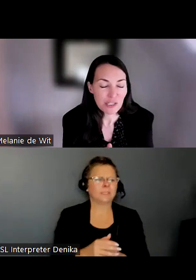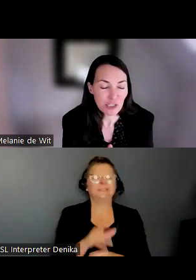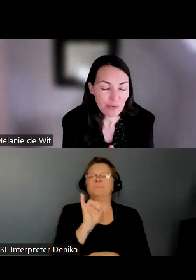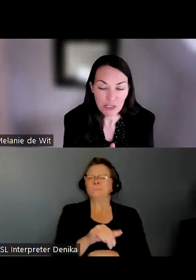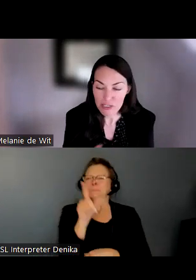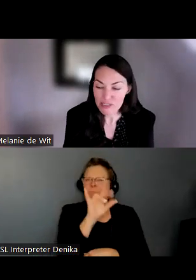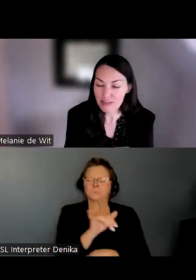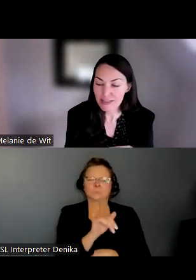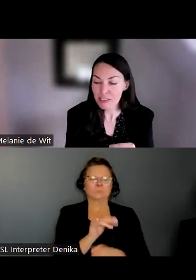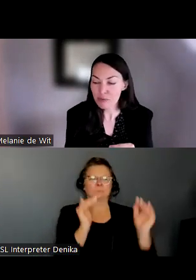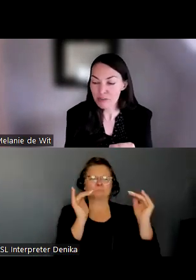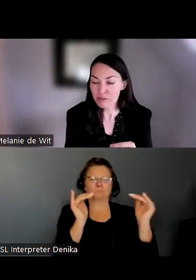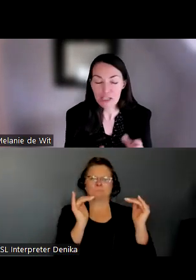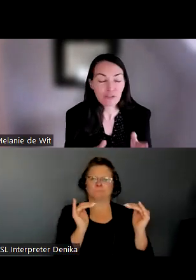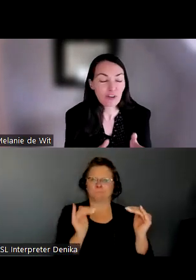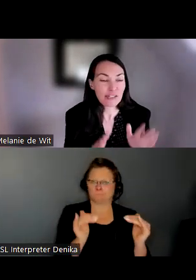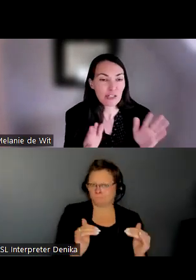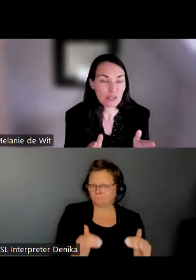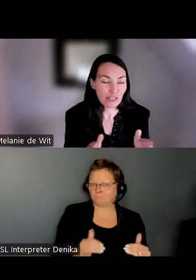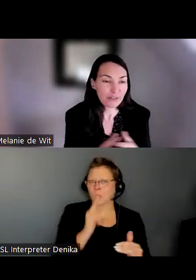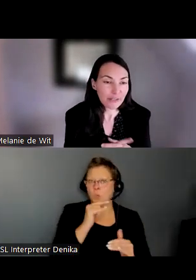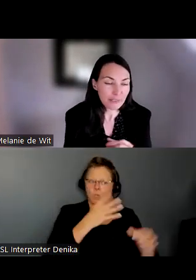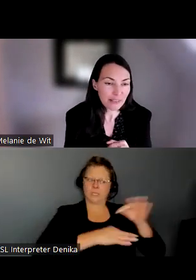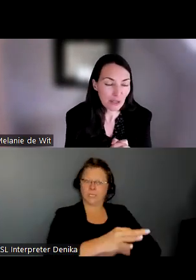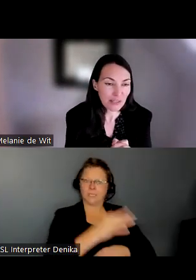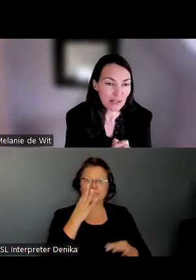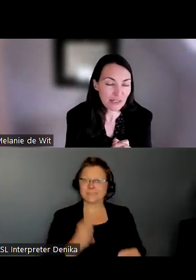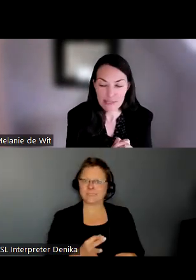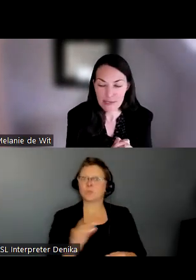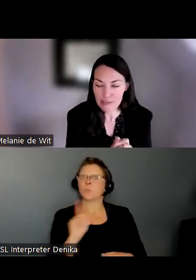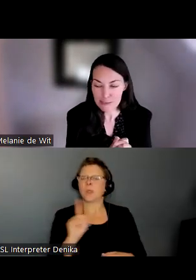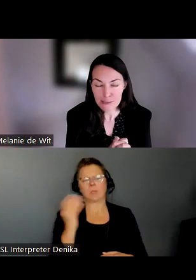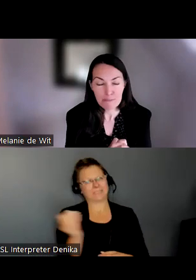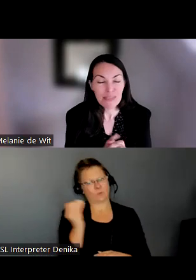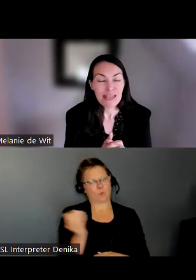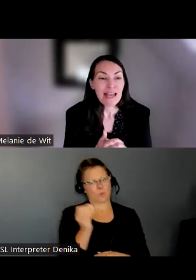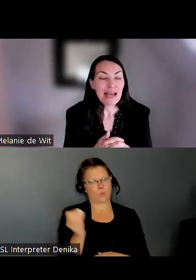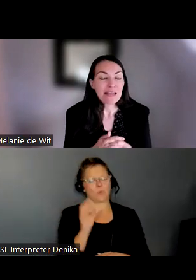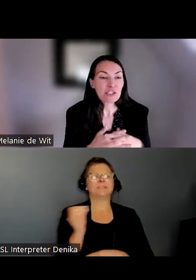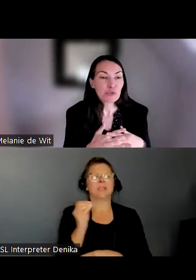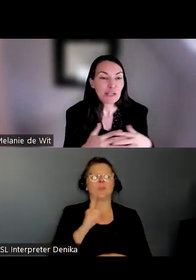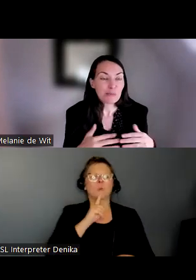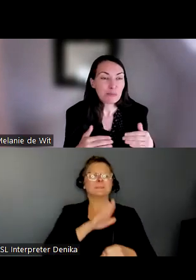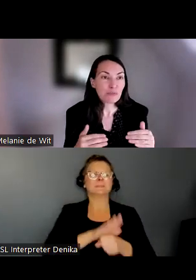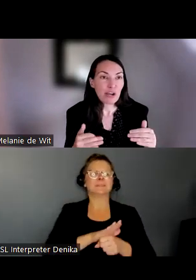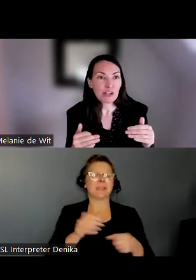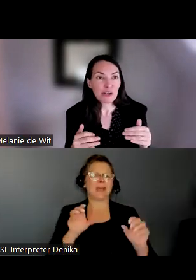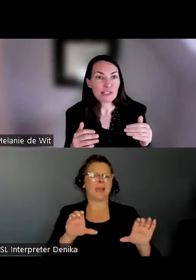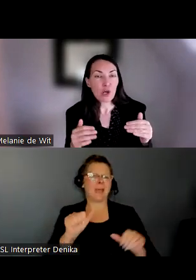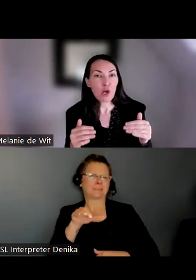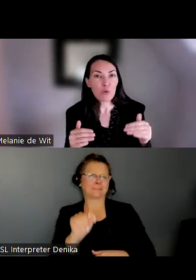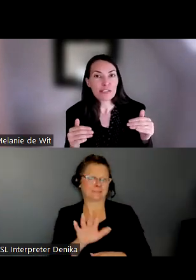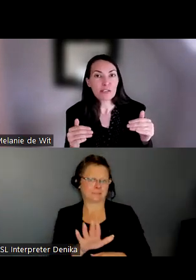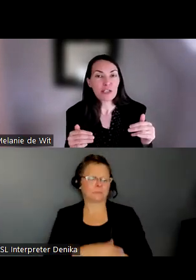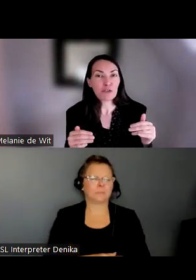substitute decision makers that you find in Ontario in the Healthcare Consent Act. And the treatment provider